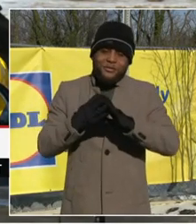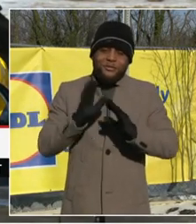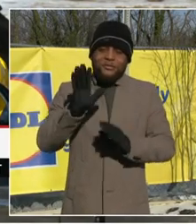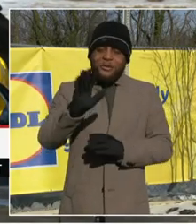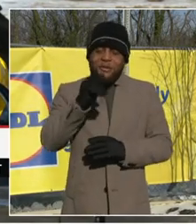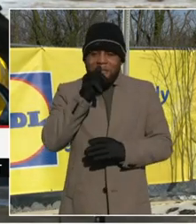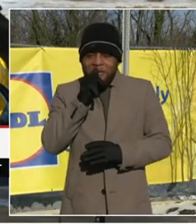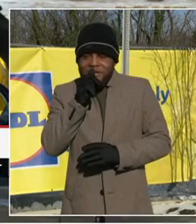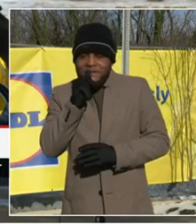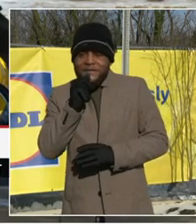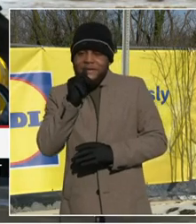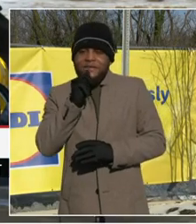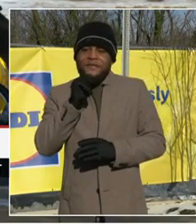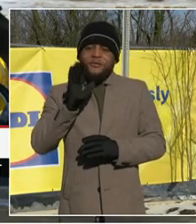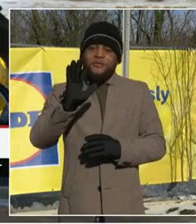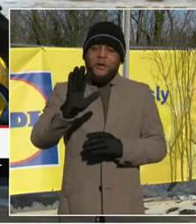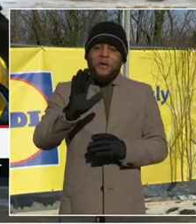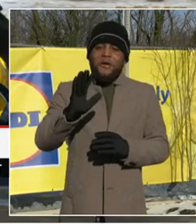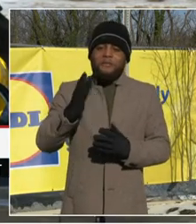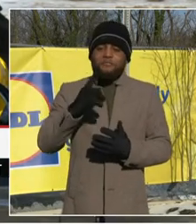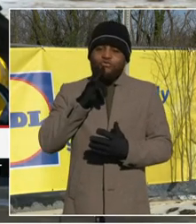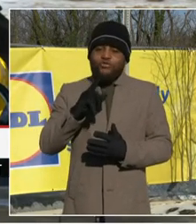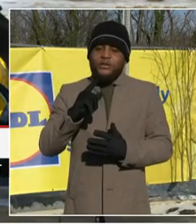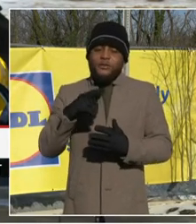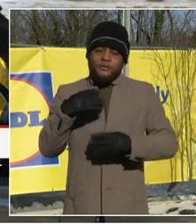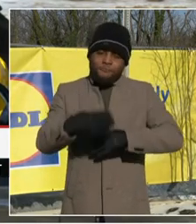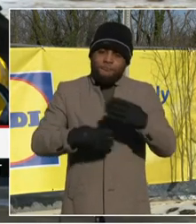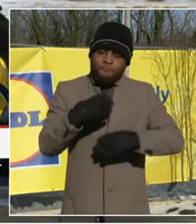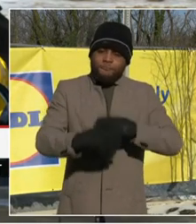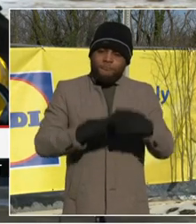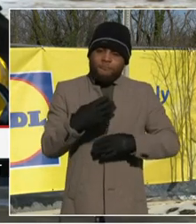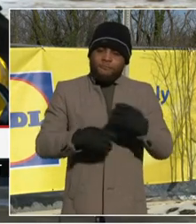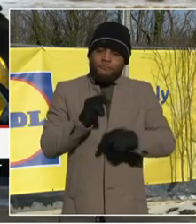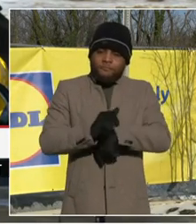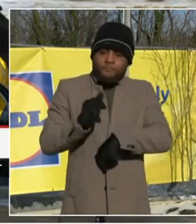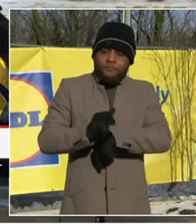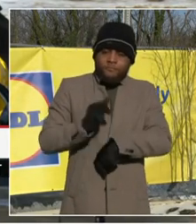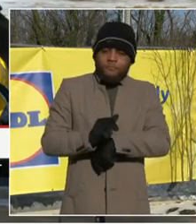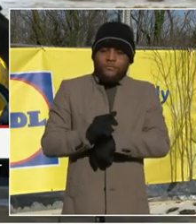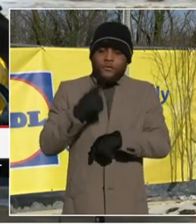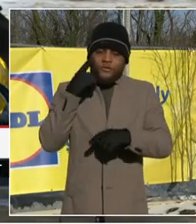but also your persistence and your perseverance to get us to this point today.